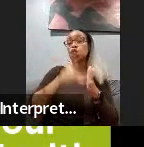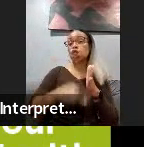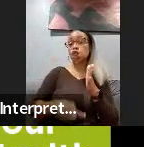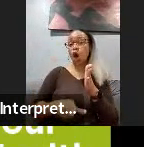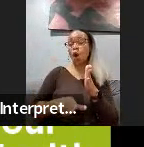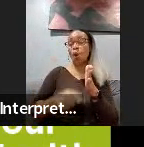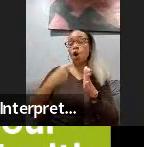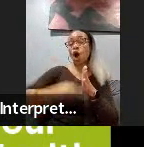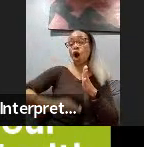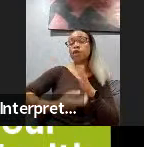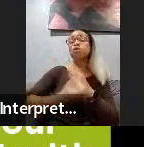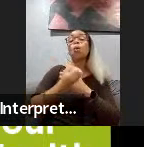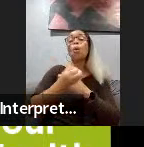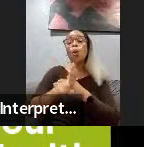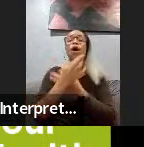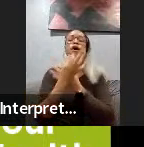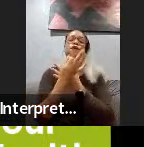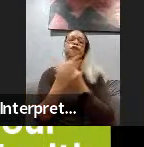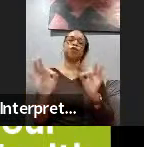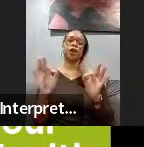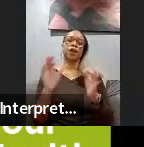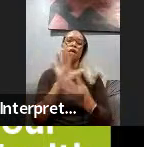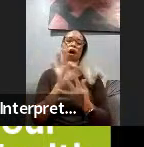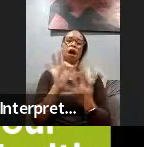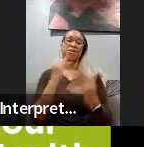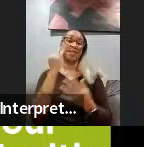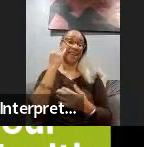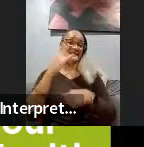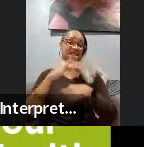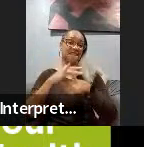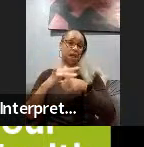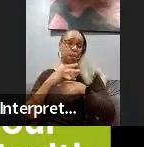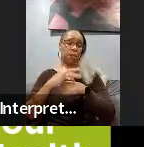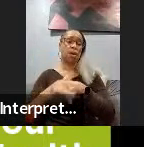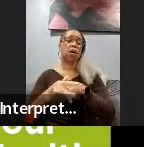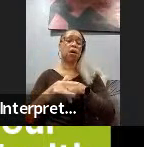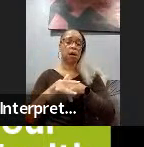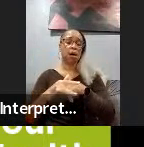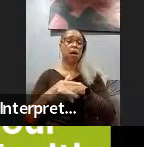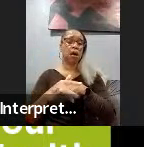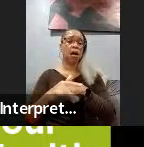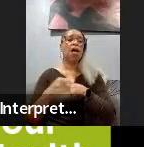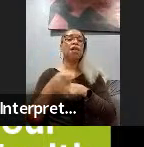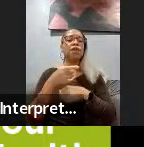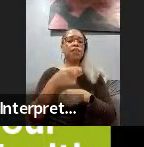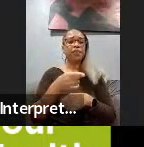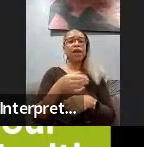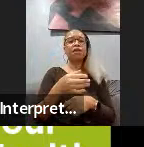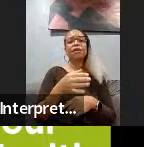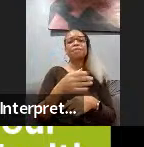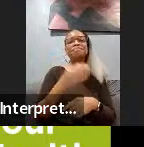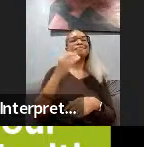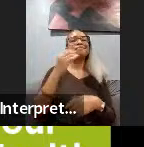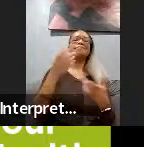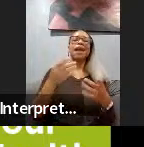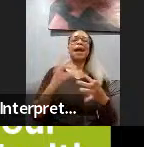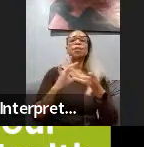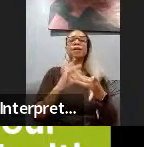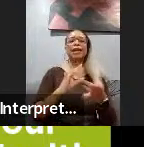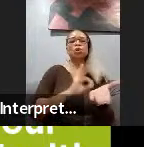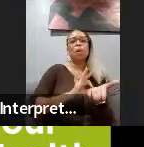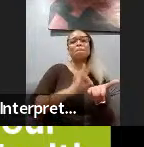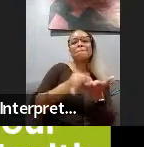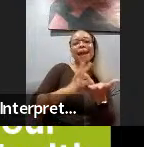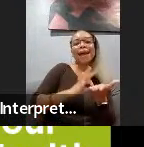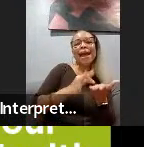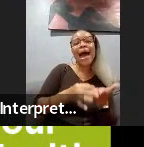free options if they are available. And there's a lot of nuance based on if folks are on Medi-Cal, if they have a private